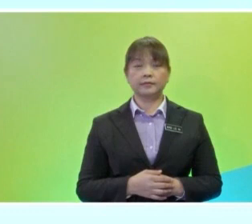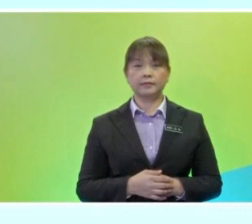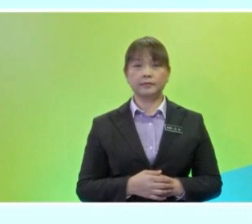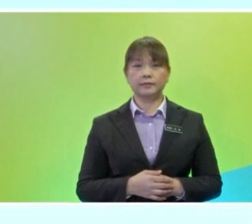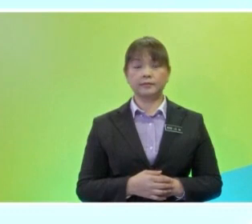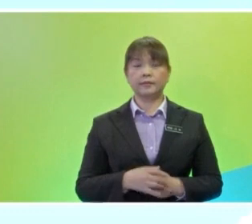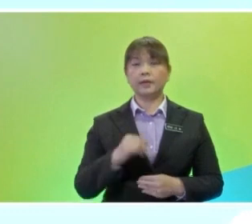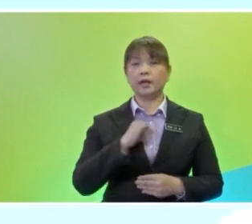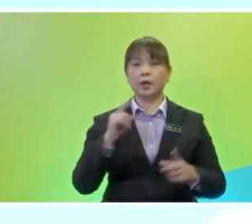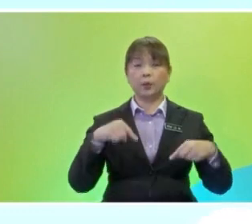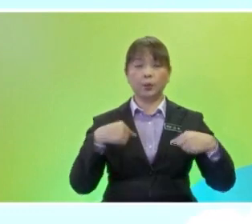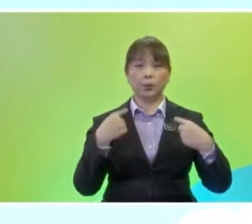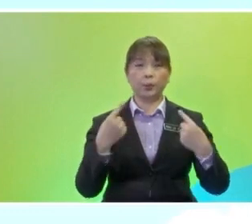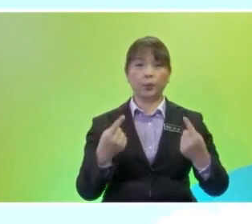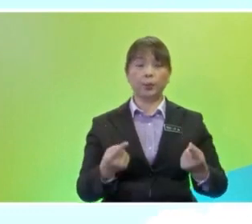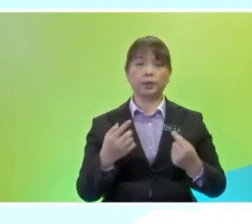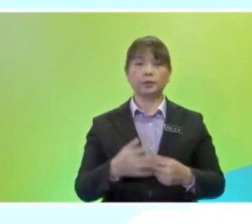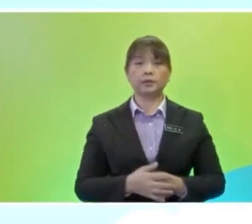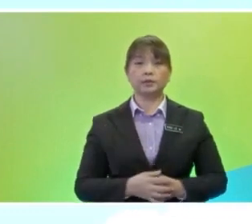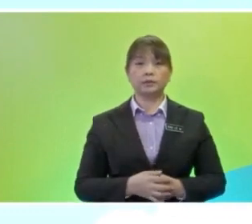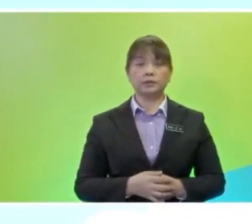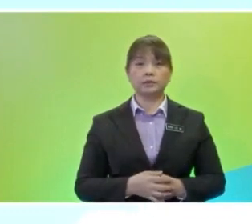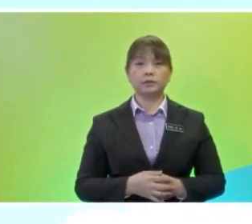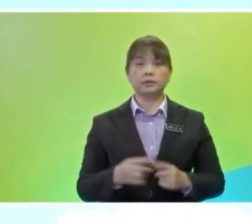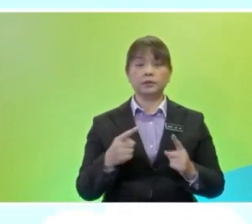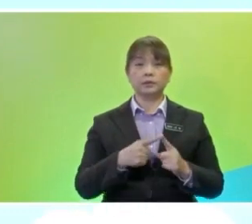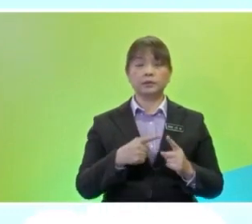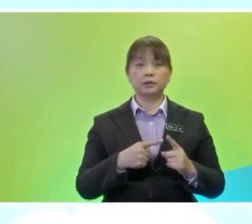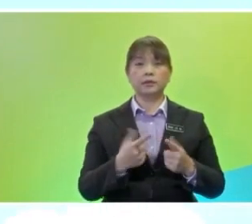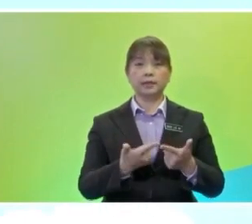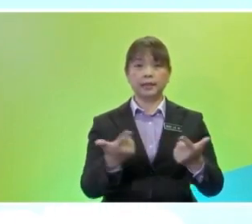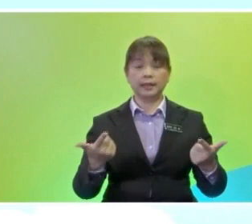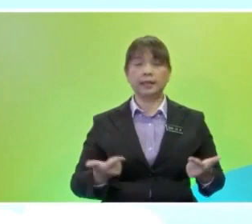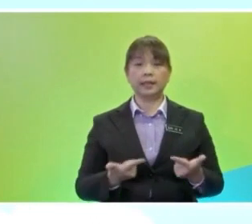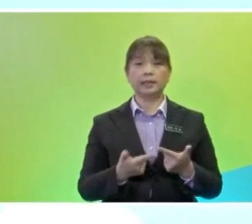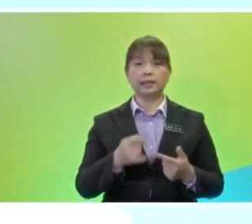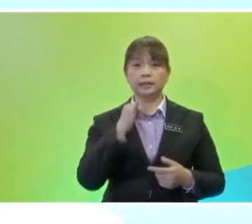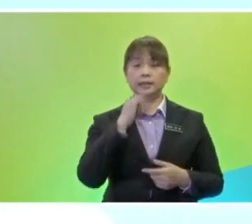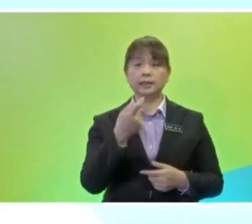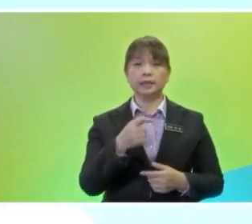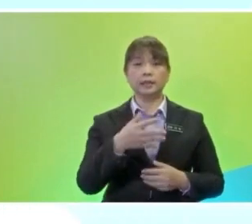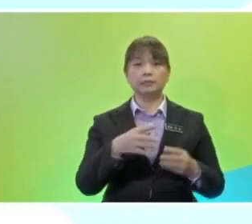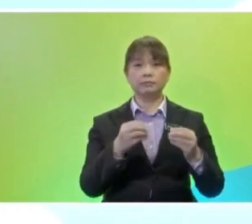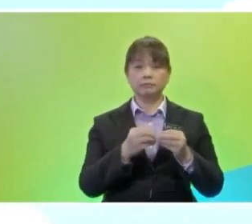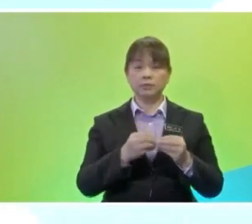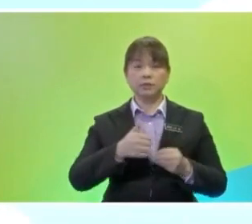I went to Lake Tekapo, which was the most colorful lake during spring.